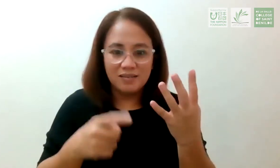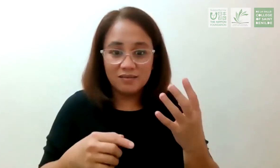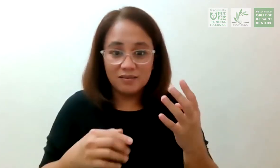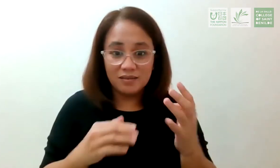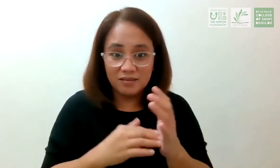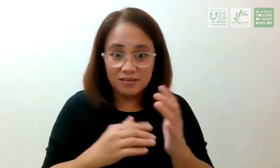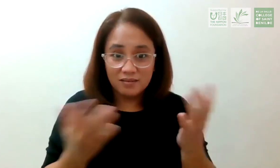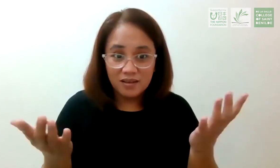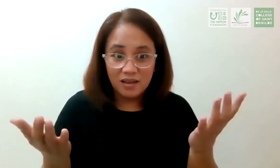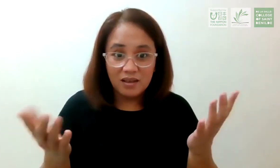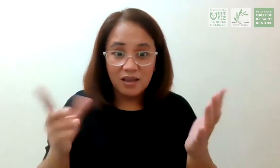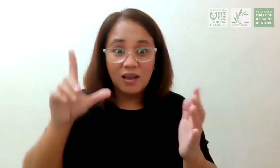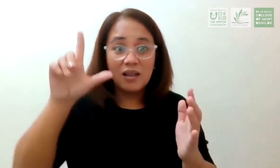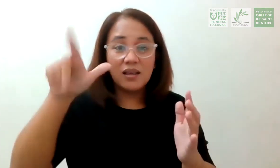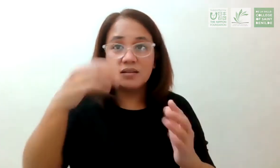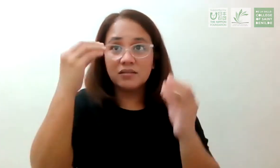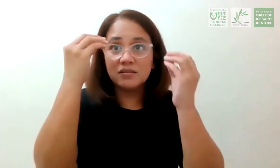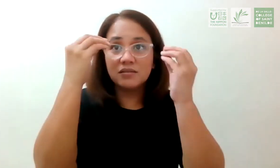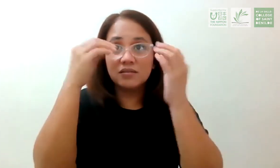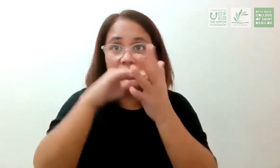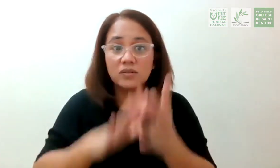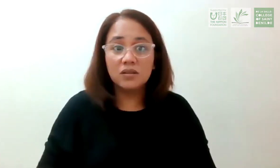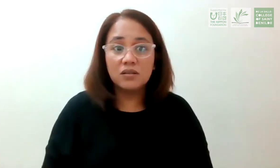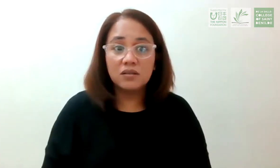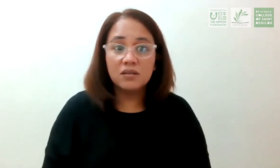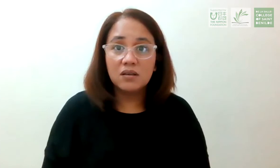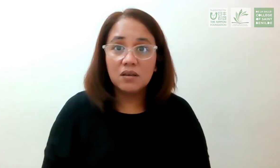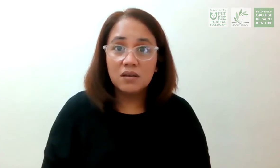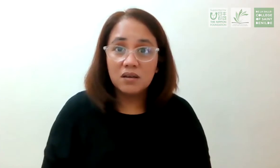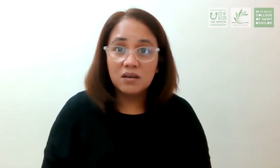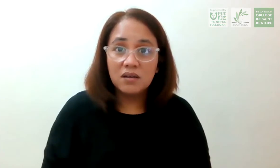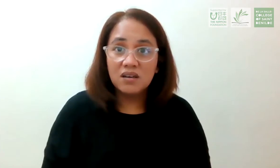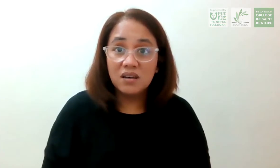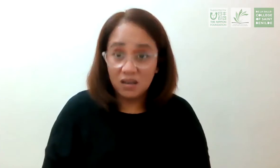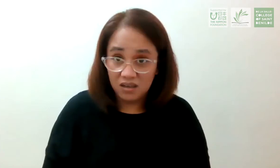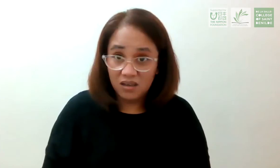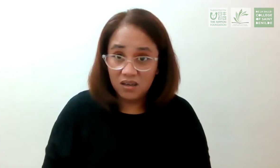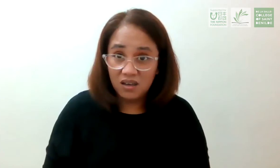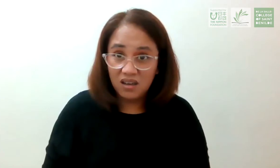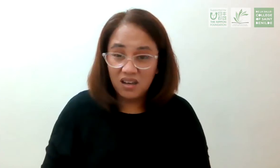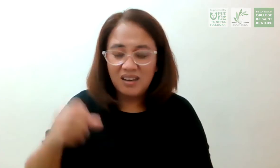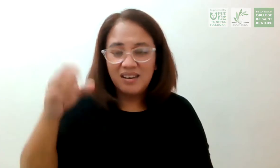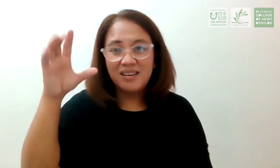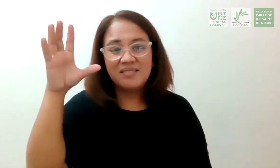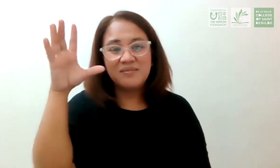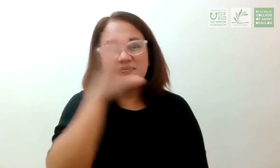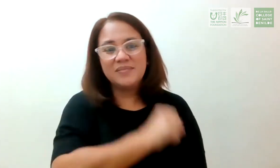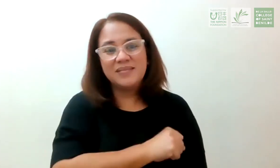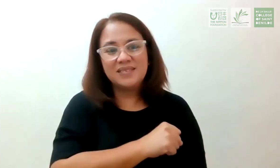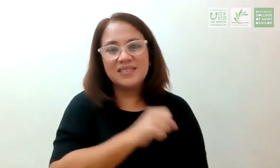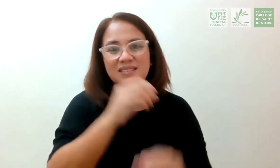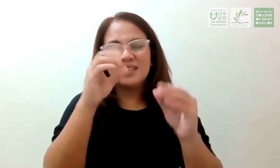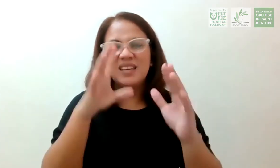by that time, the students aren't going to be following the teacher. They're going to be, oh.